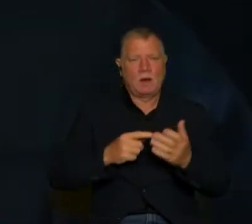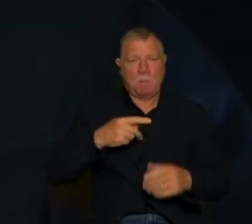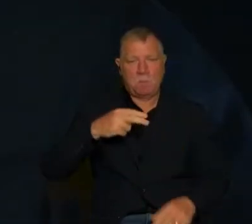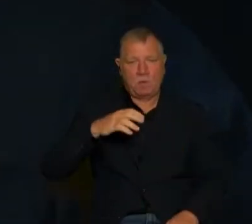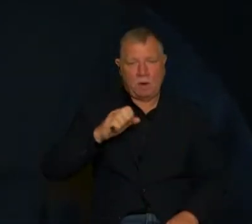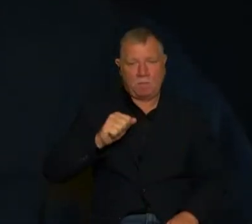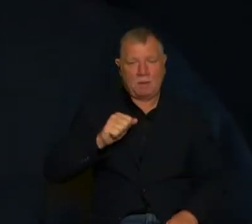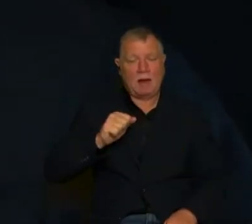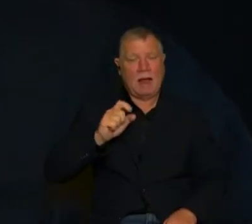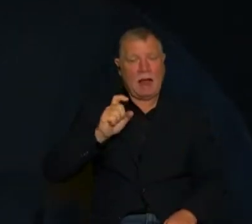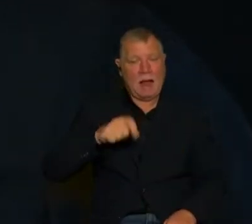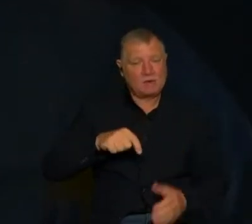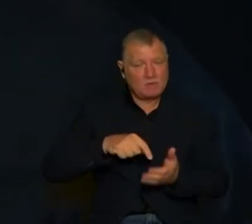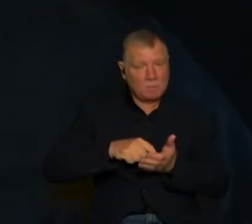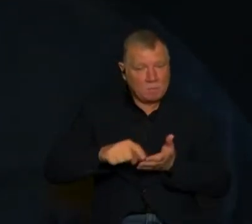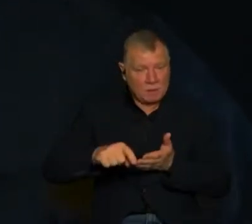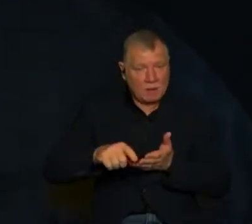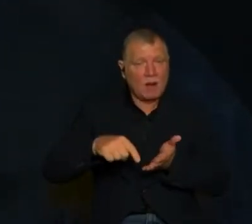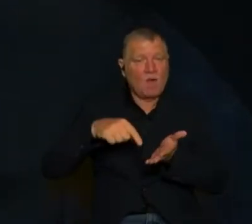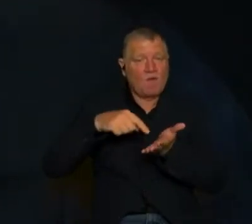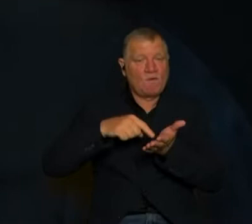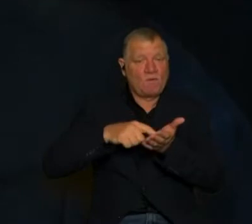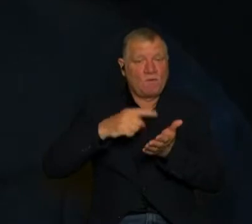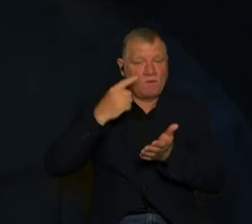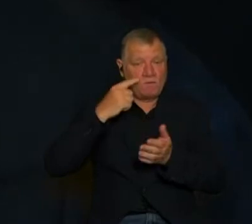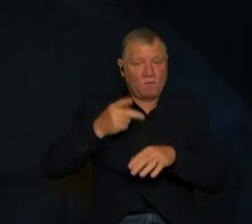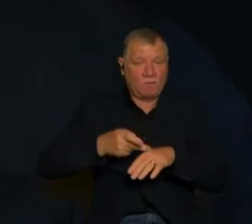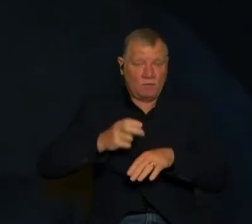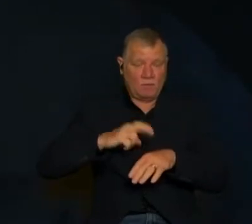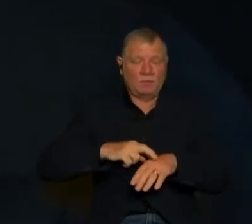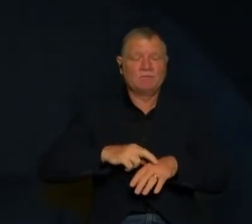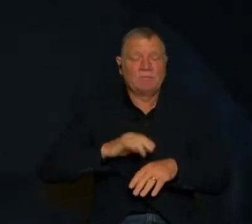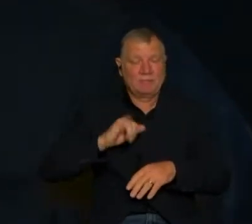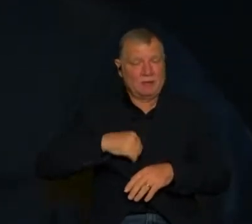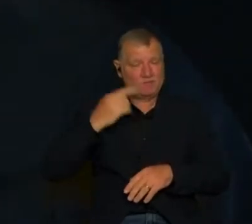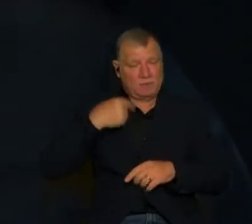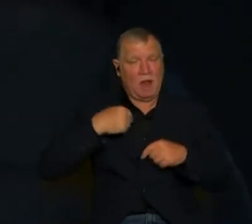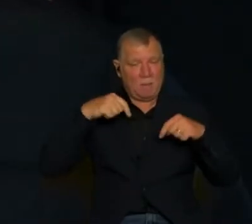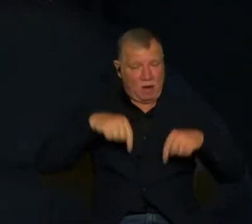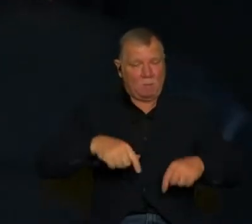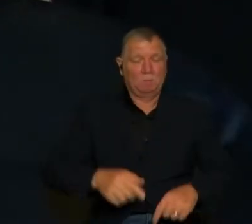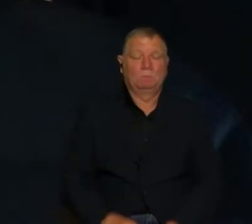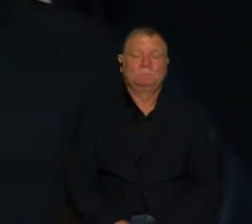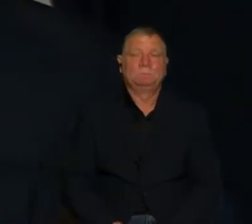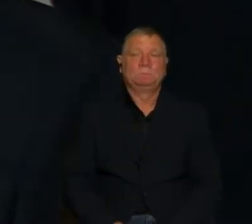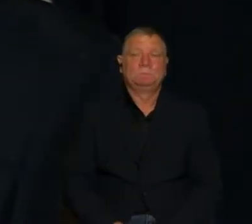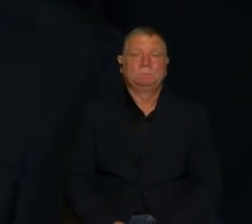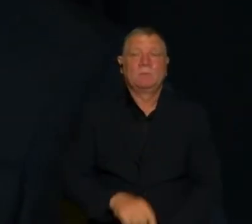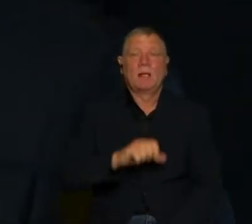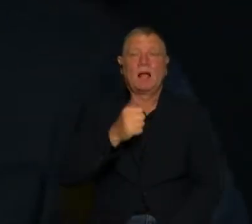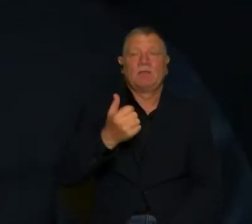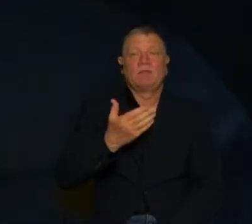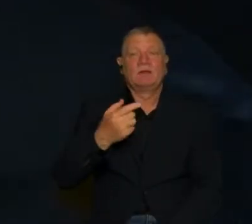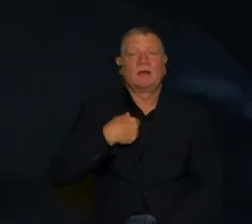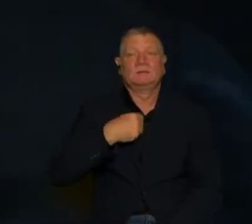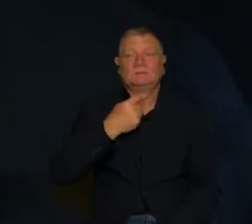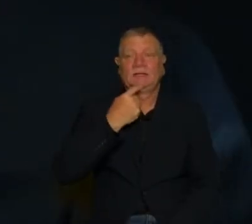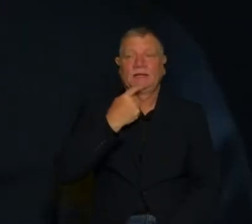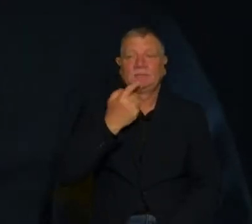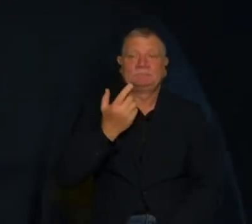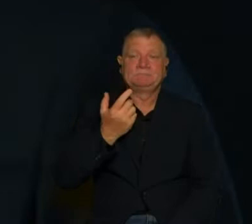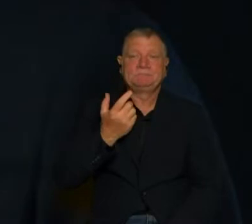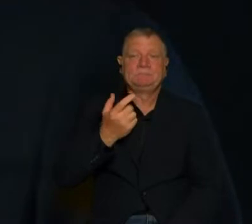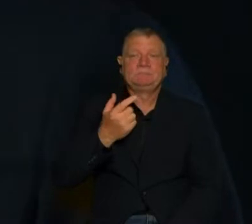PREPA has to pay is affordable for the people of Puerto Rico. That's why I'm here. The other thing I'll say